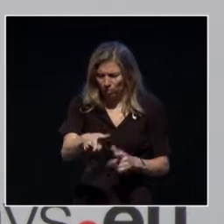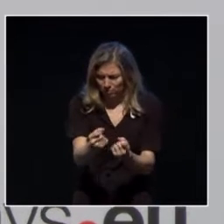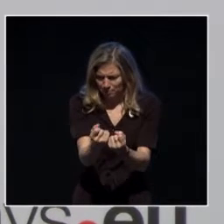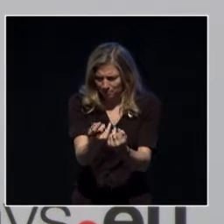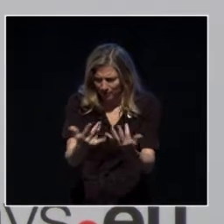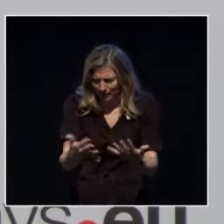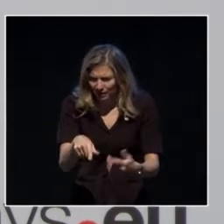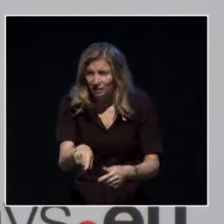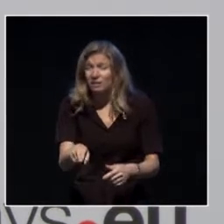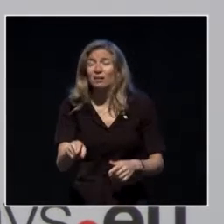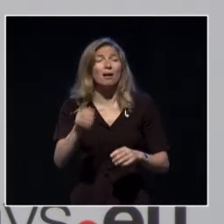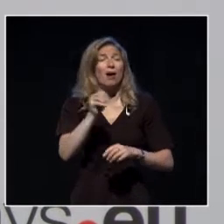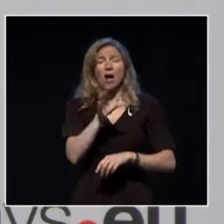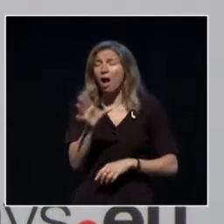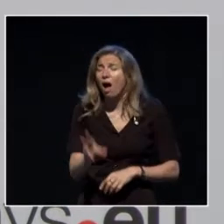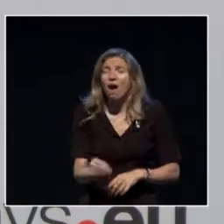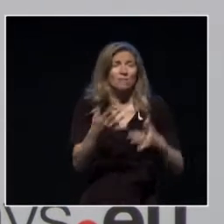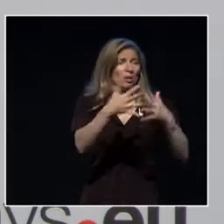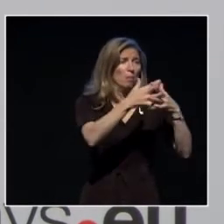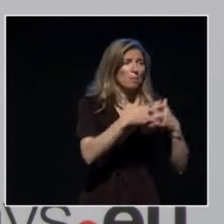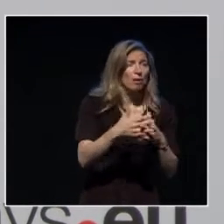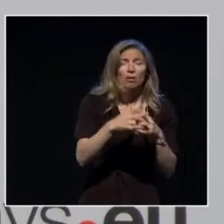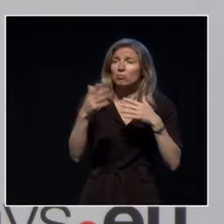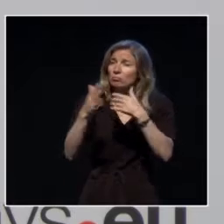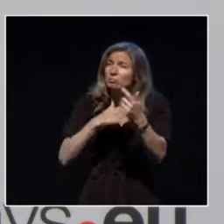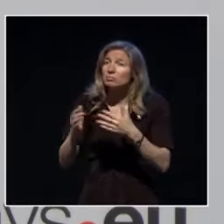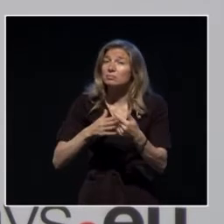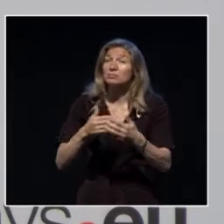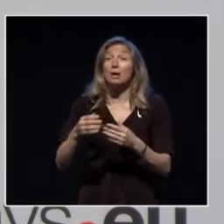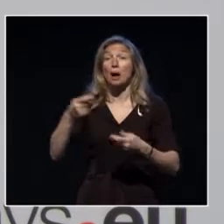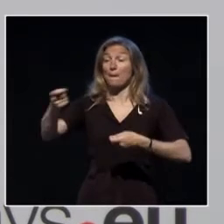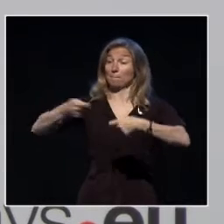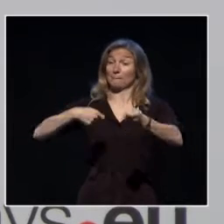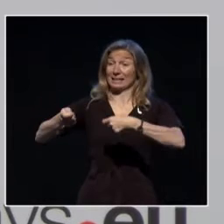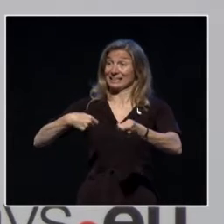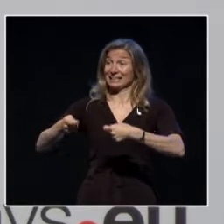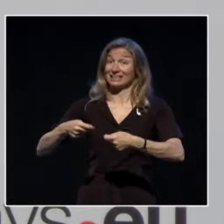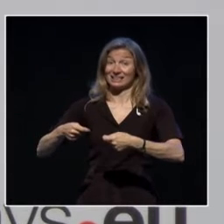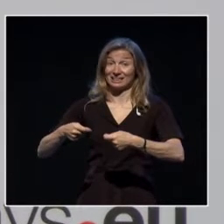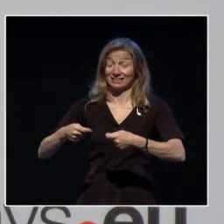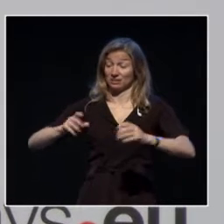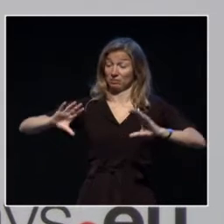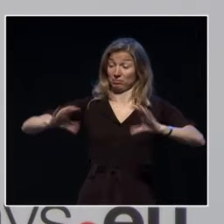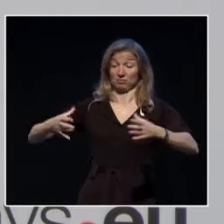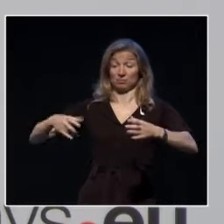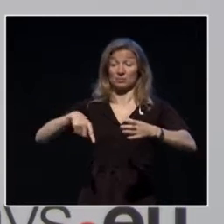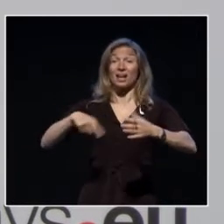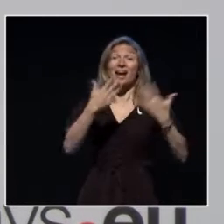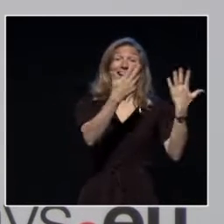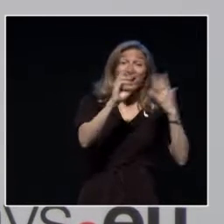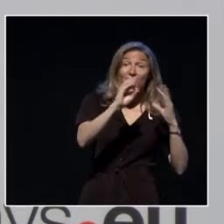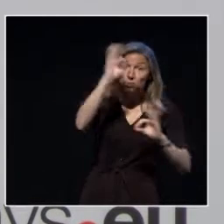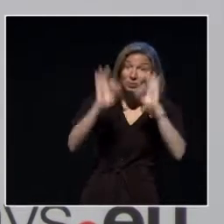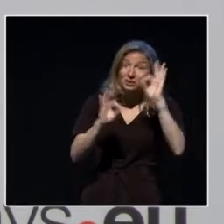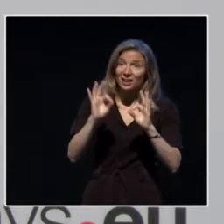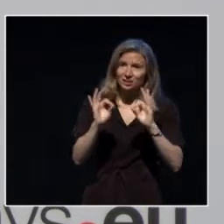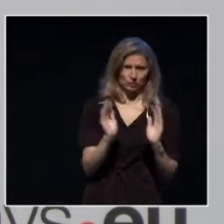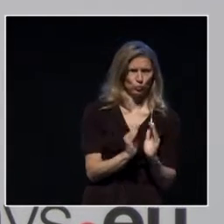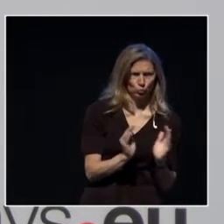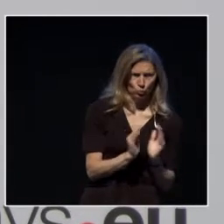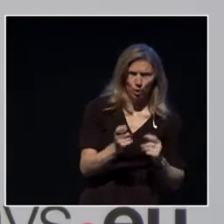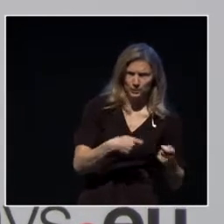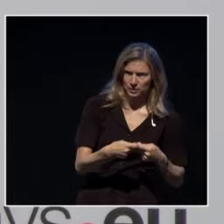else, 90+% of businesses will be small businesses. But in terms of